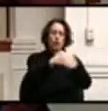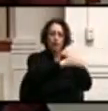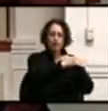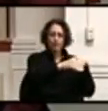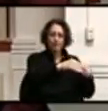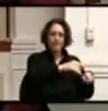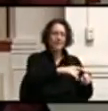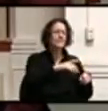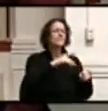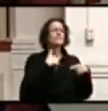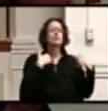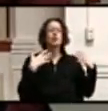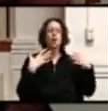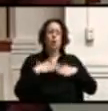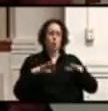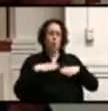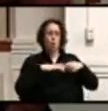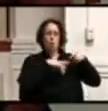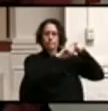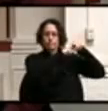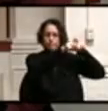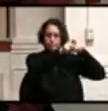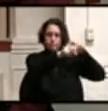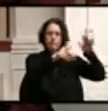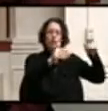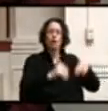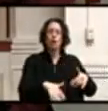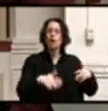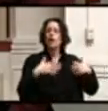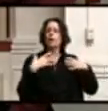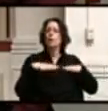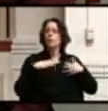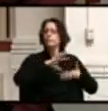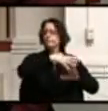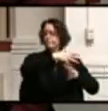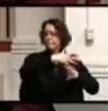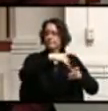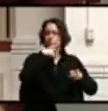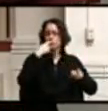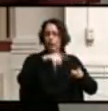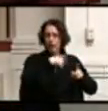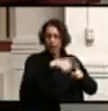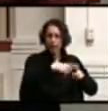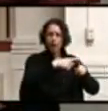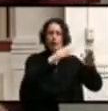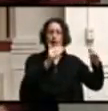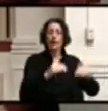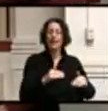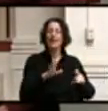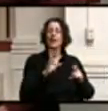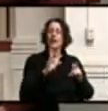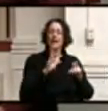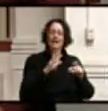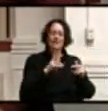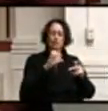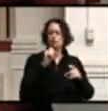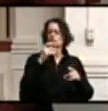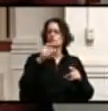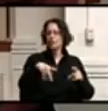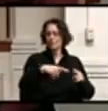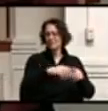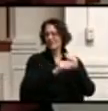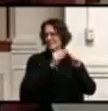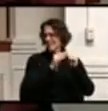and extractor, washer dryer area, a shop, and then above this is a mezzanine that we'll have